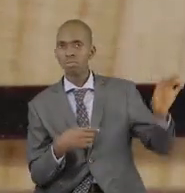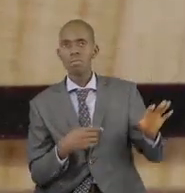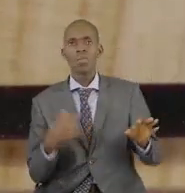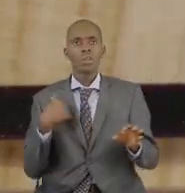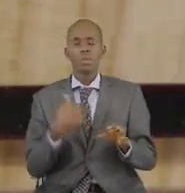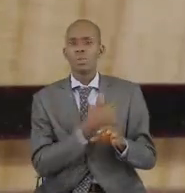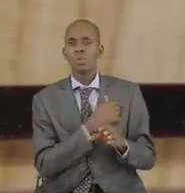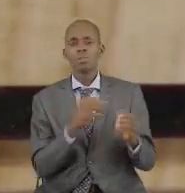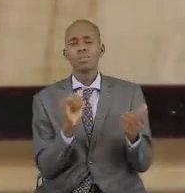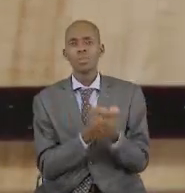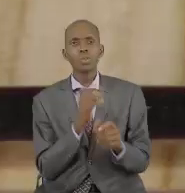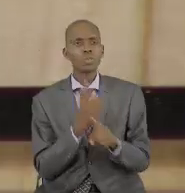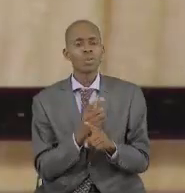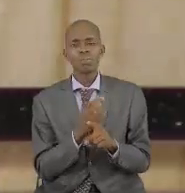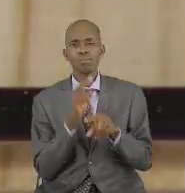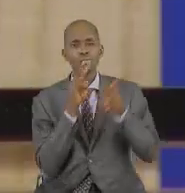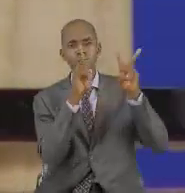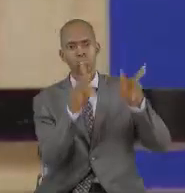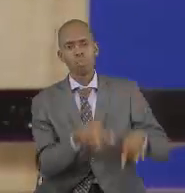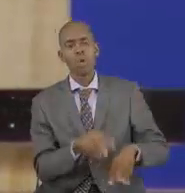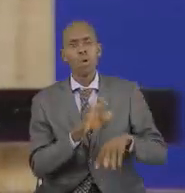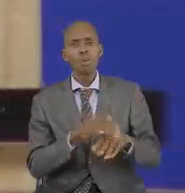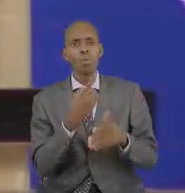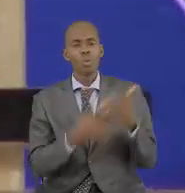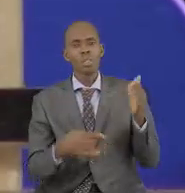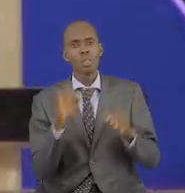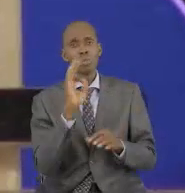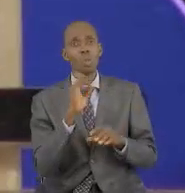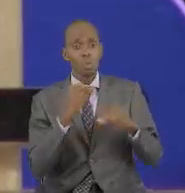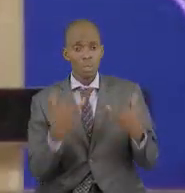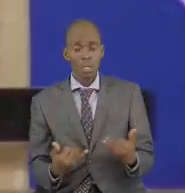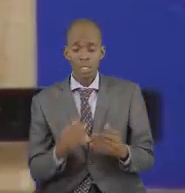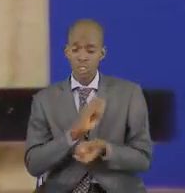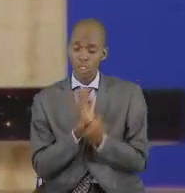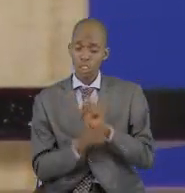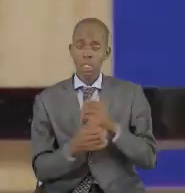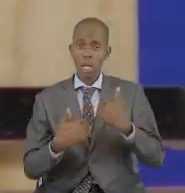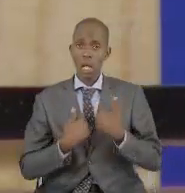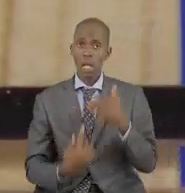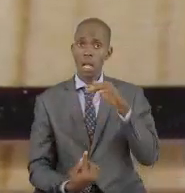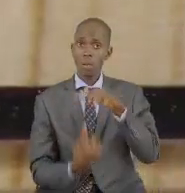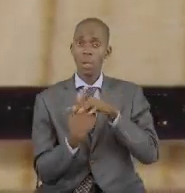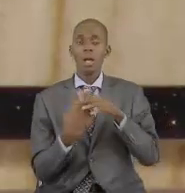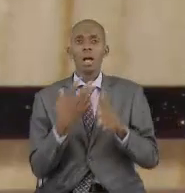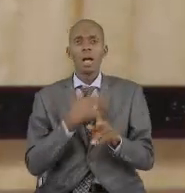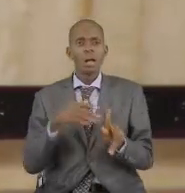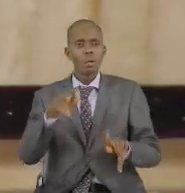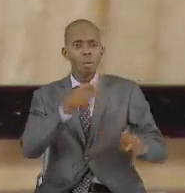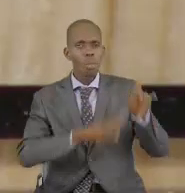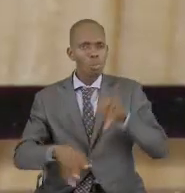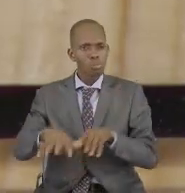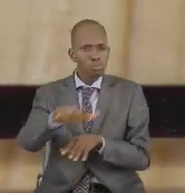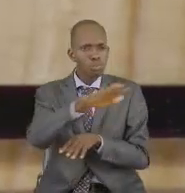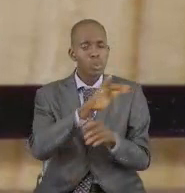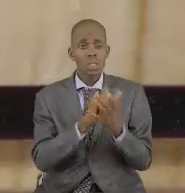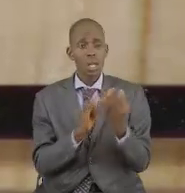rubbished all their message, now conversion has come, a new life has come. And those people that were preaching to